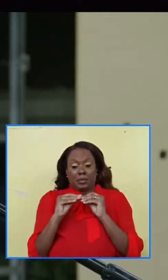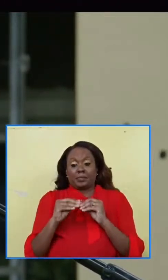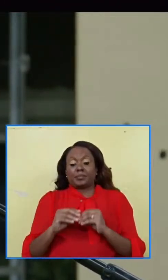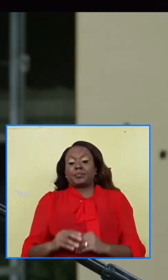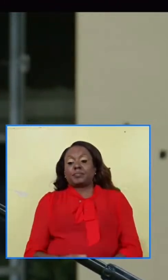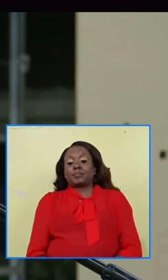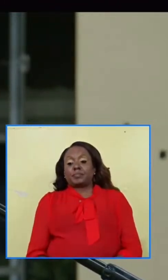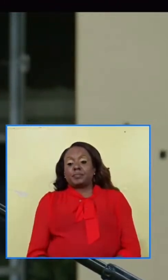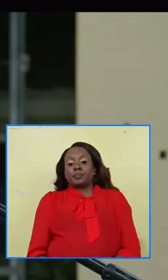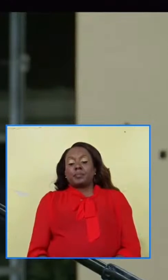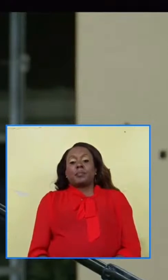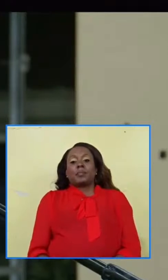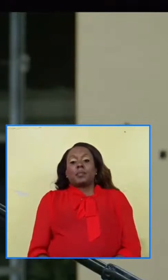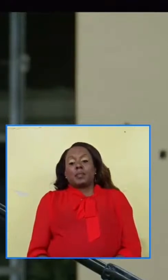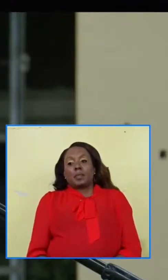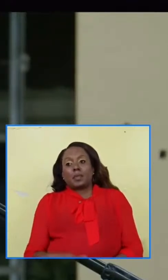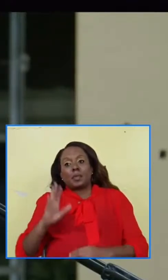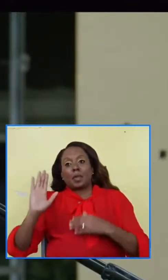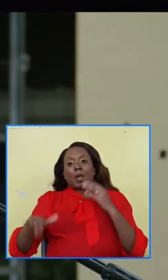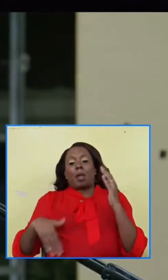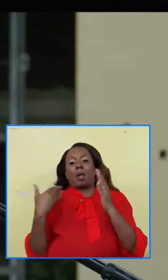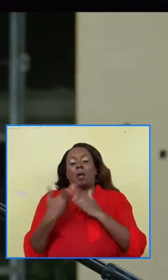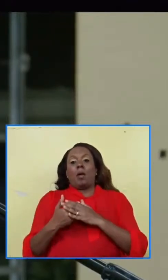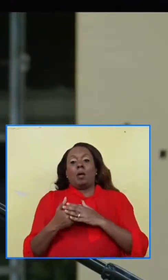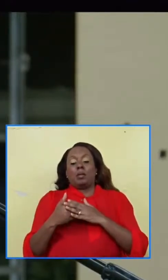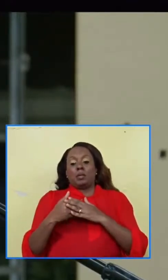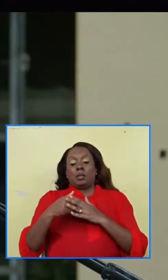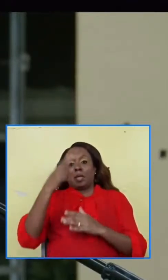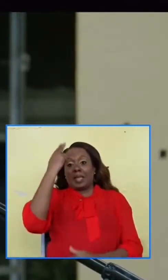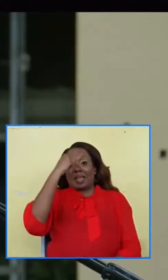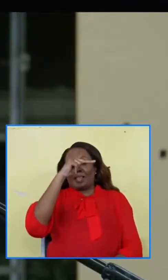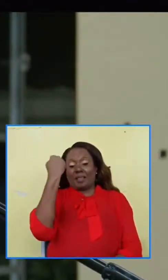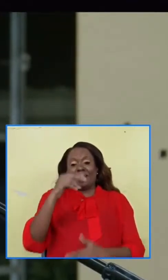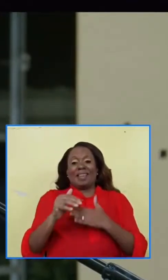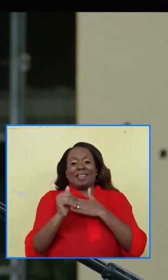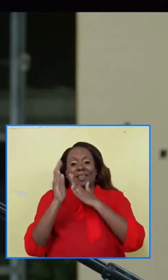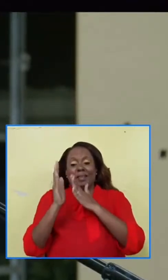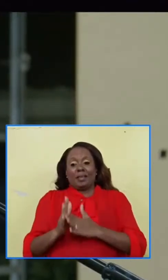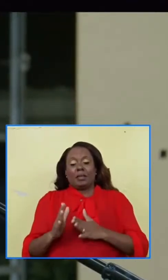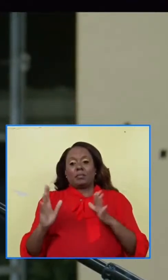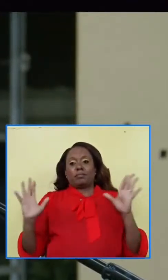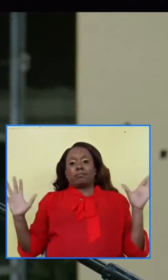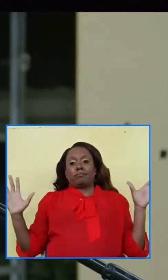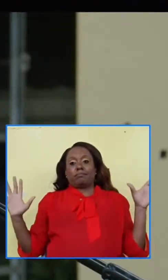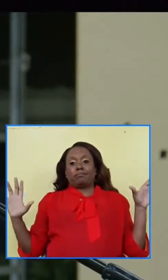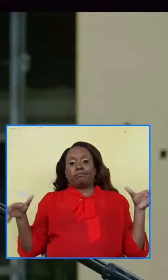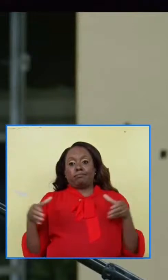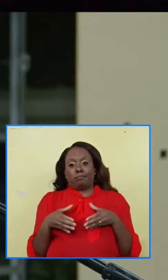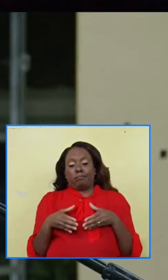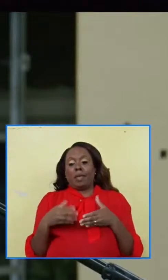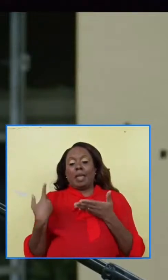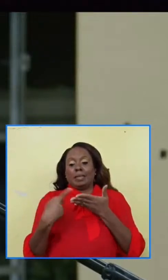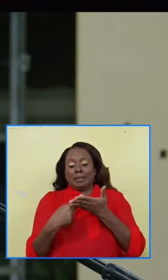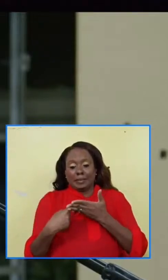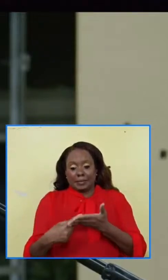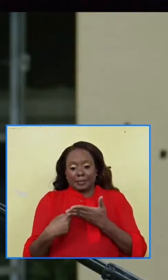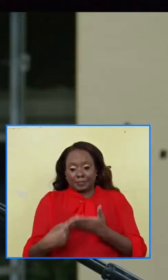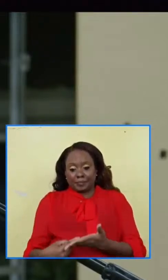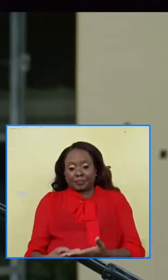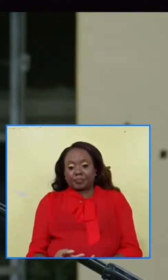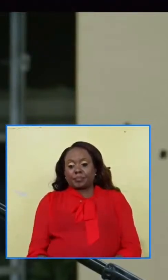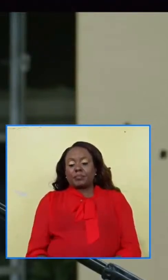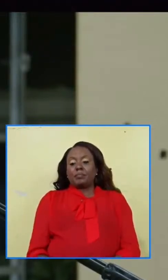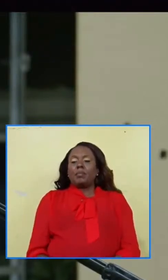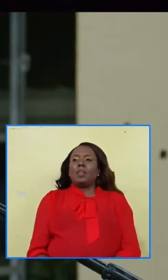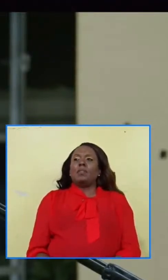the entire diocese would come together and discuss certain issues regarding the diocese. I think, and it would